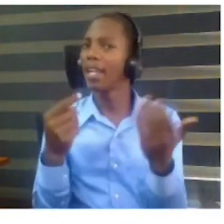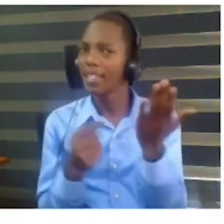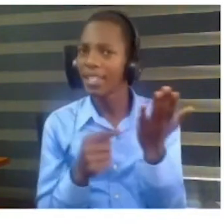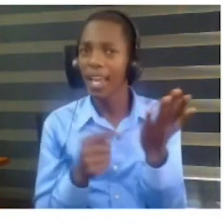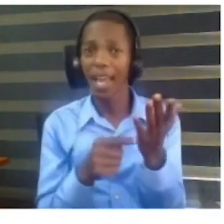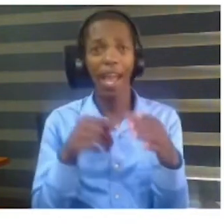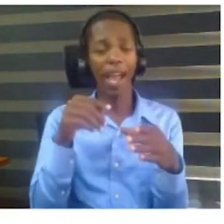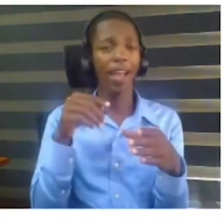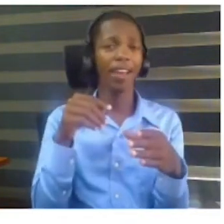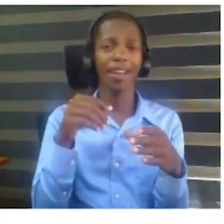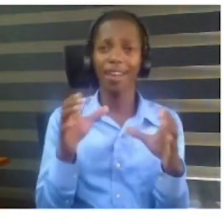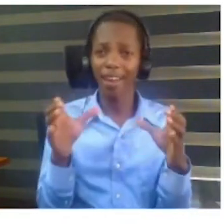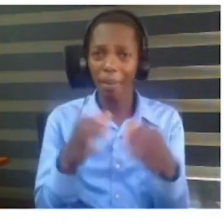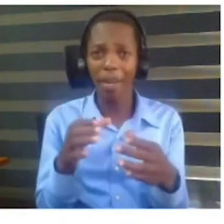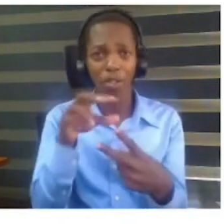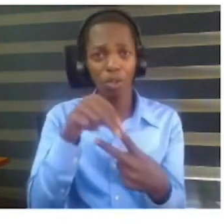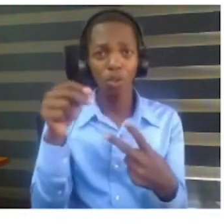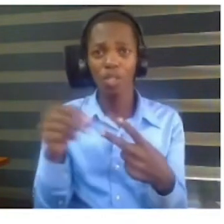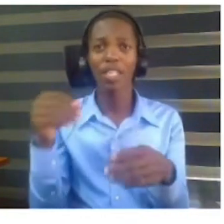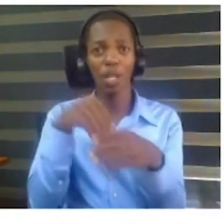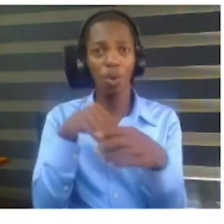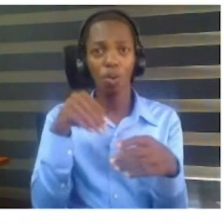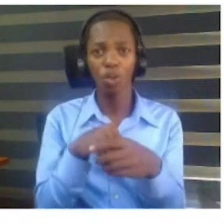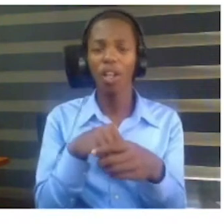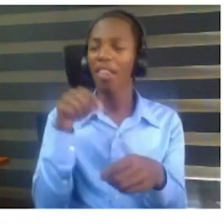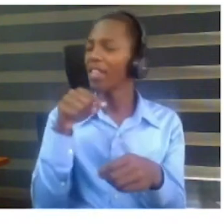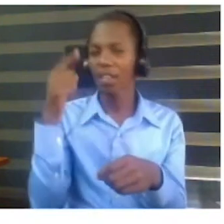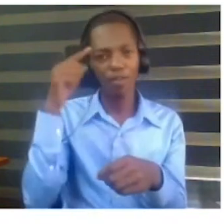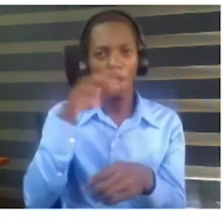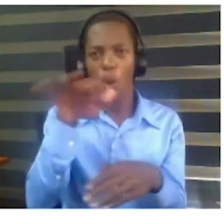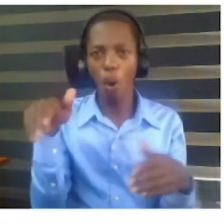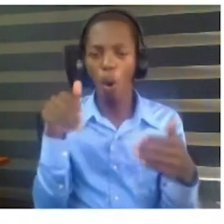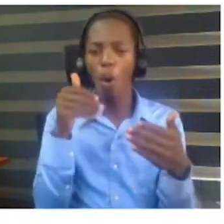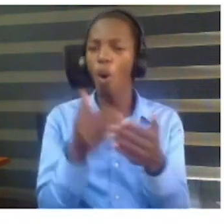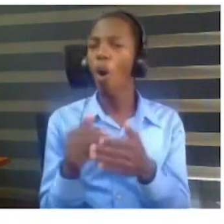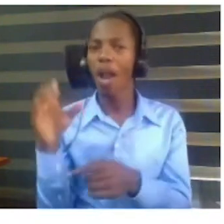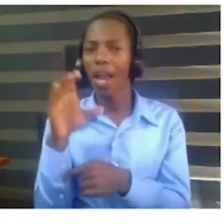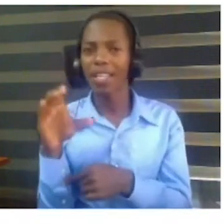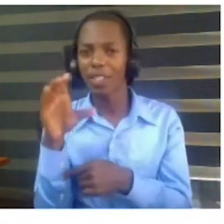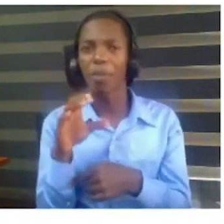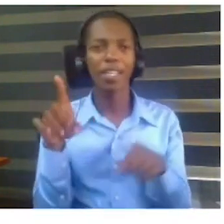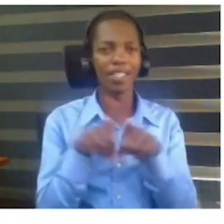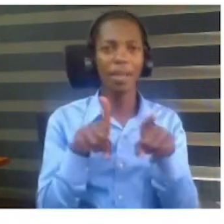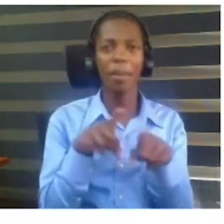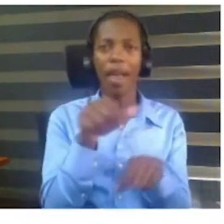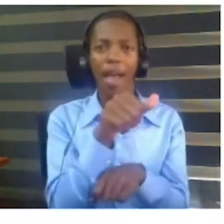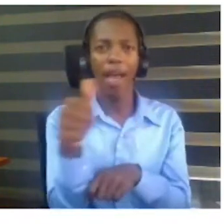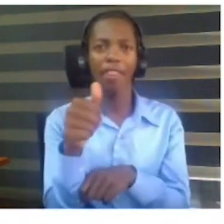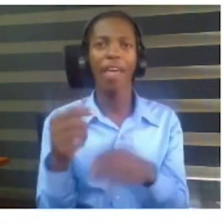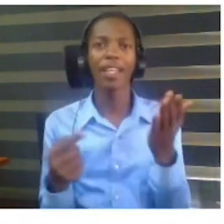it for its customers, its colleagues, other tech companies. We need